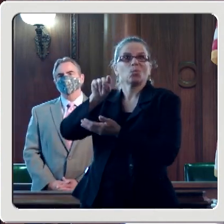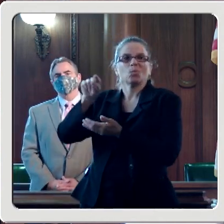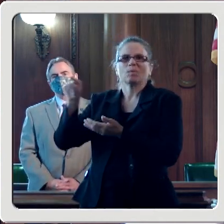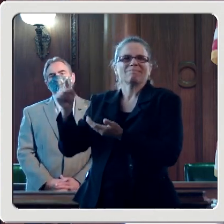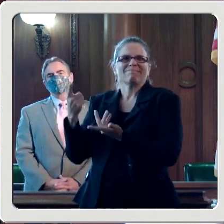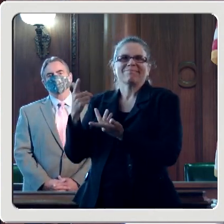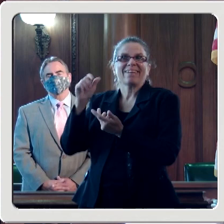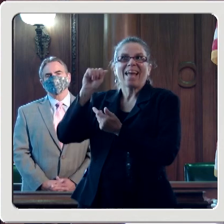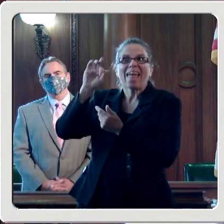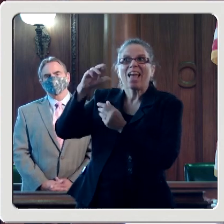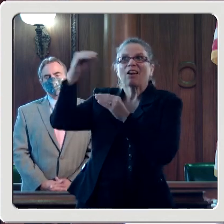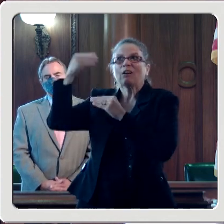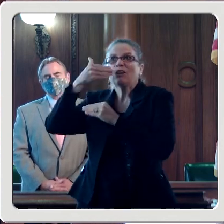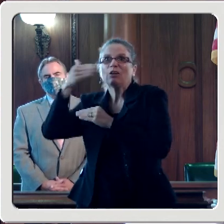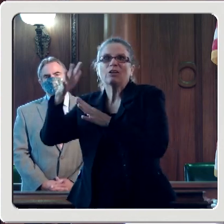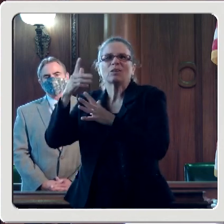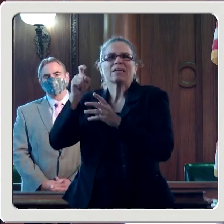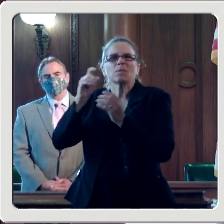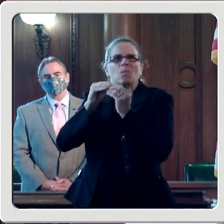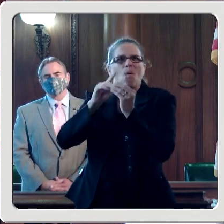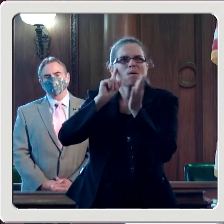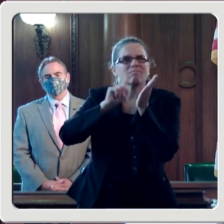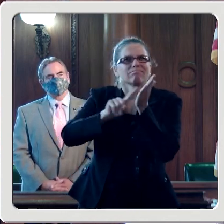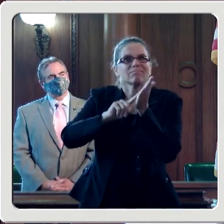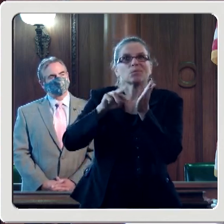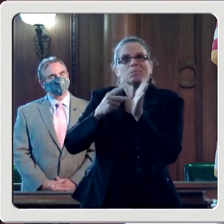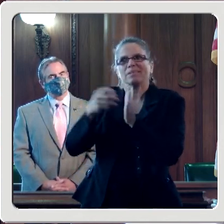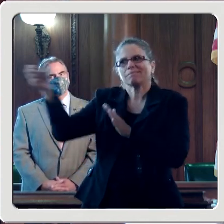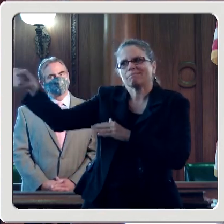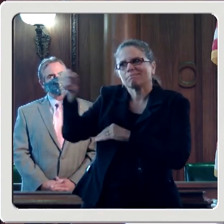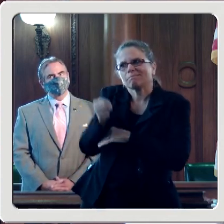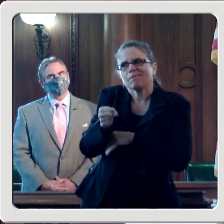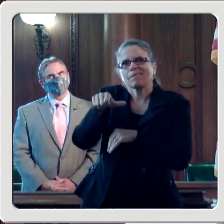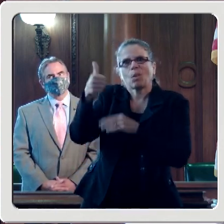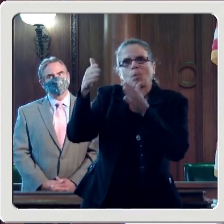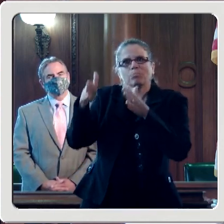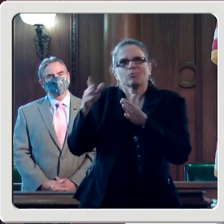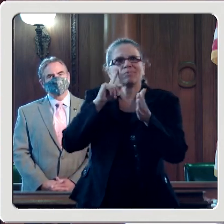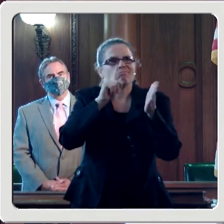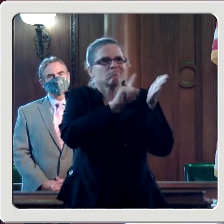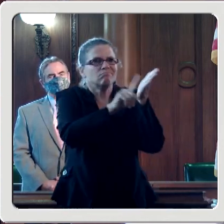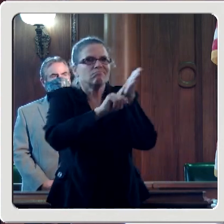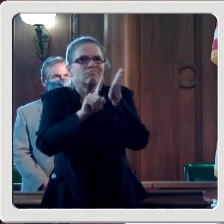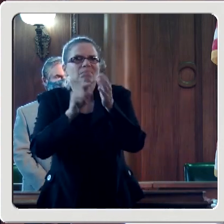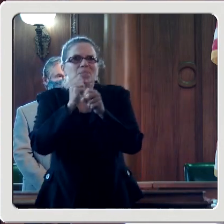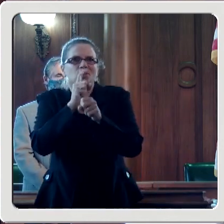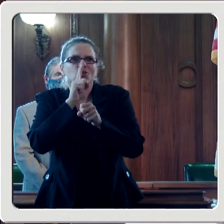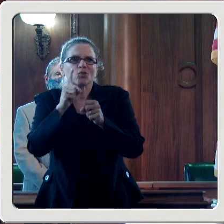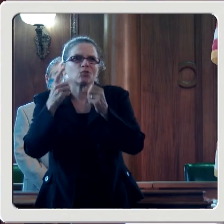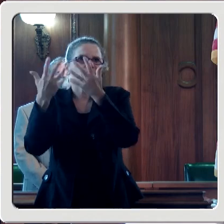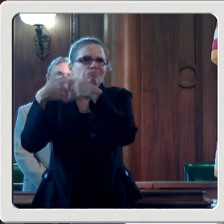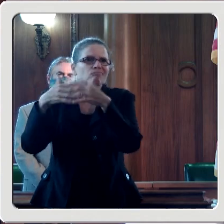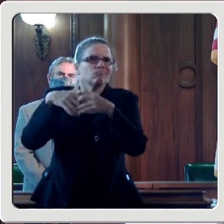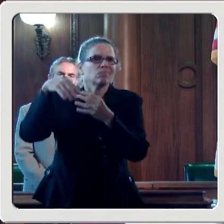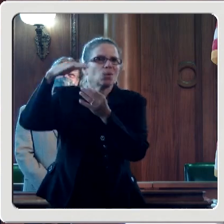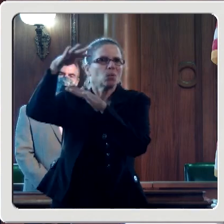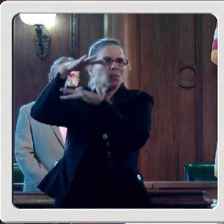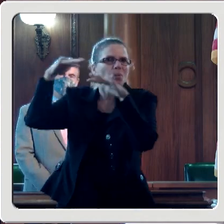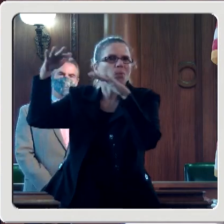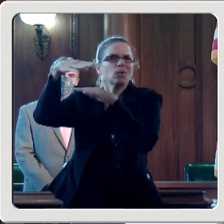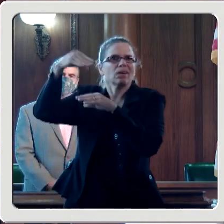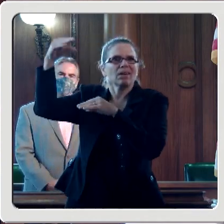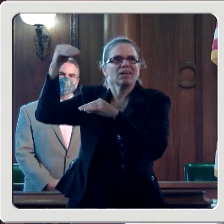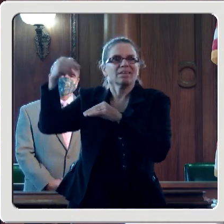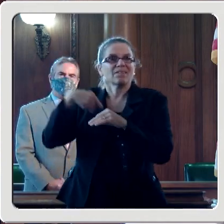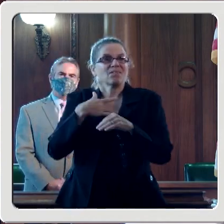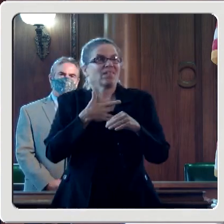an industrial hygienist. So getting the results from that is very important to us before we bring a lot of people into our building. Some